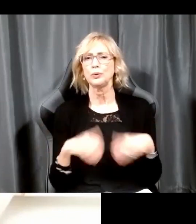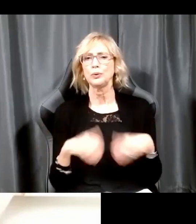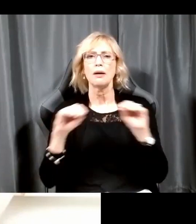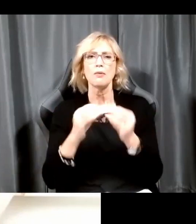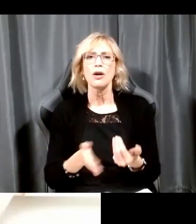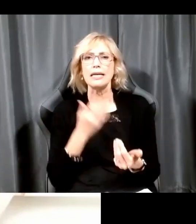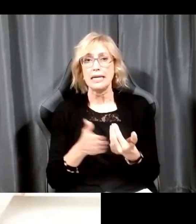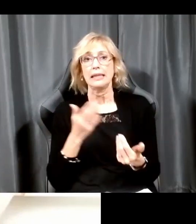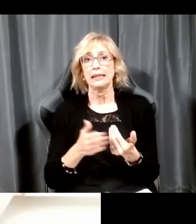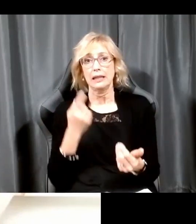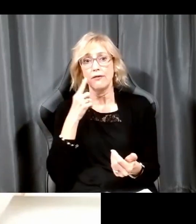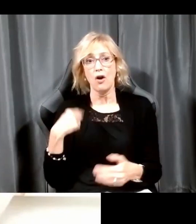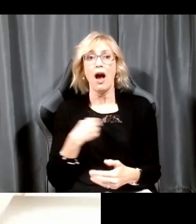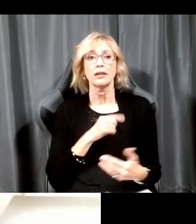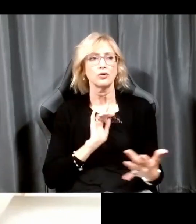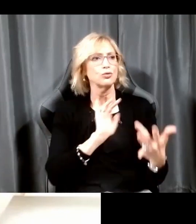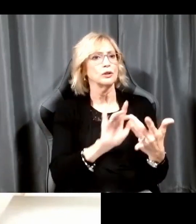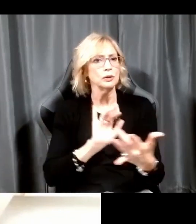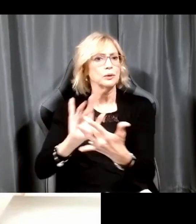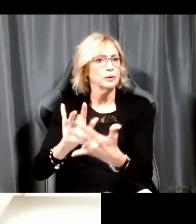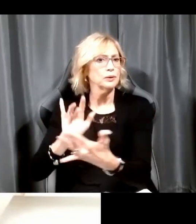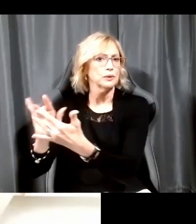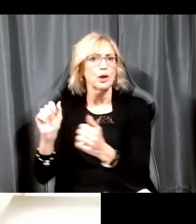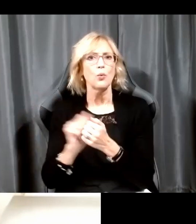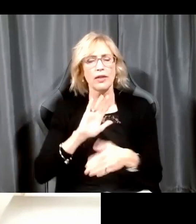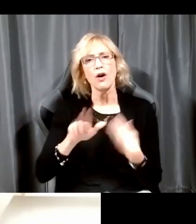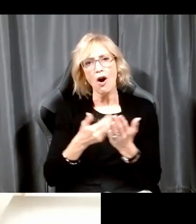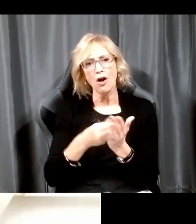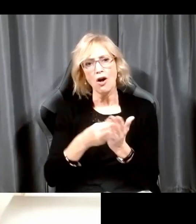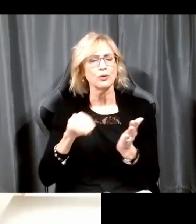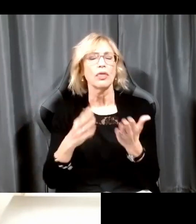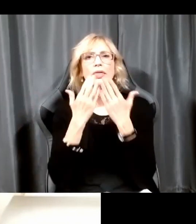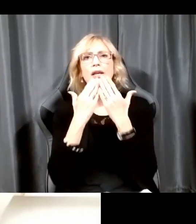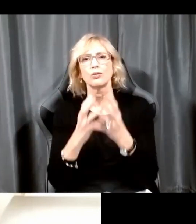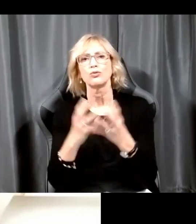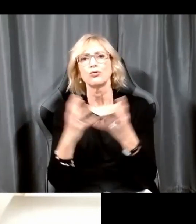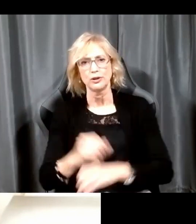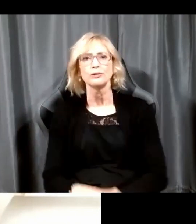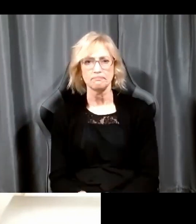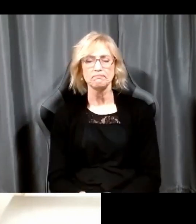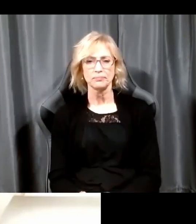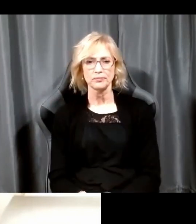us to keep in touch with our students. And so, yes, thank you so much.